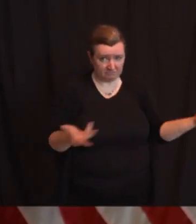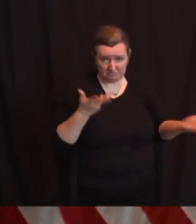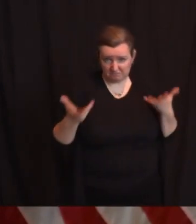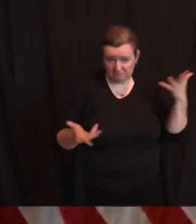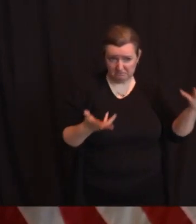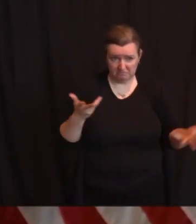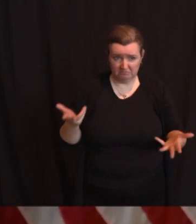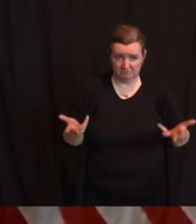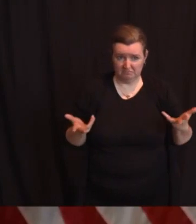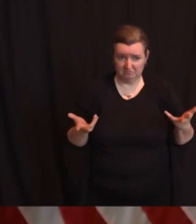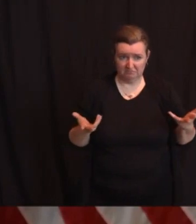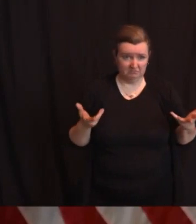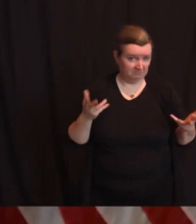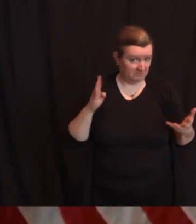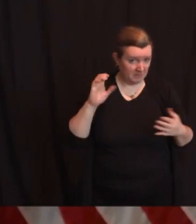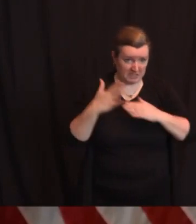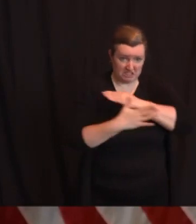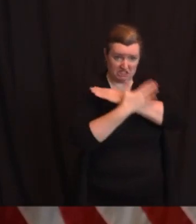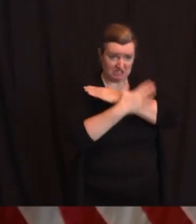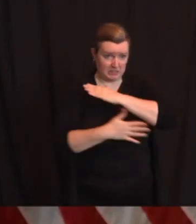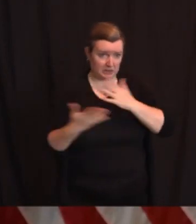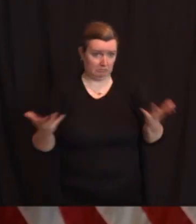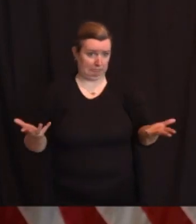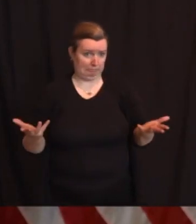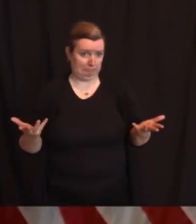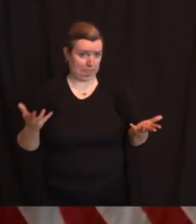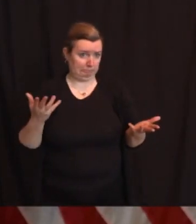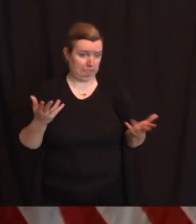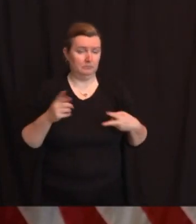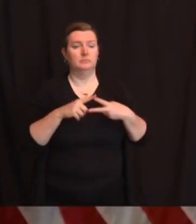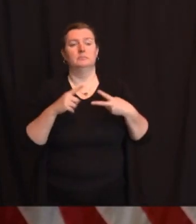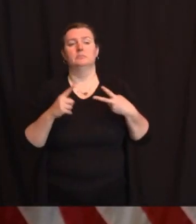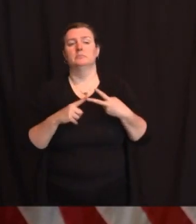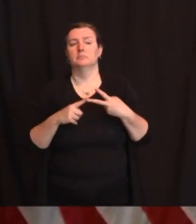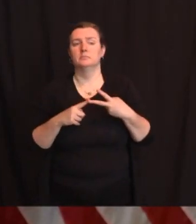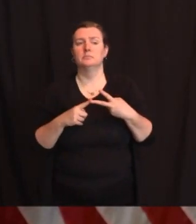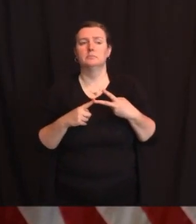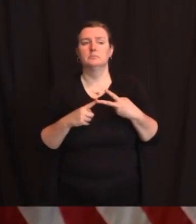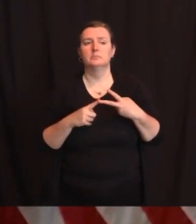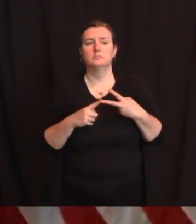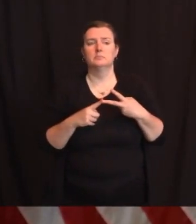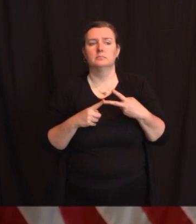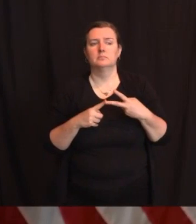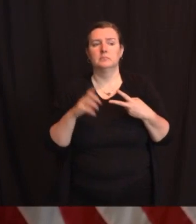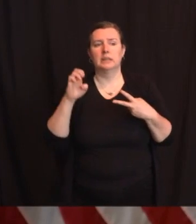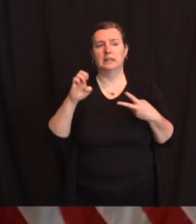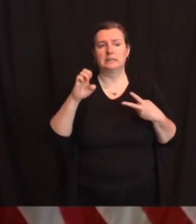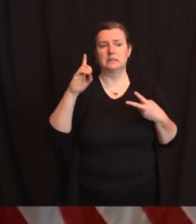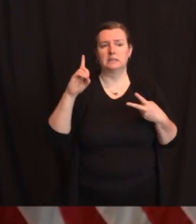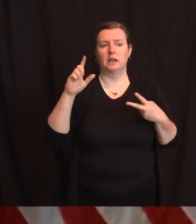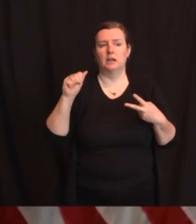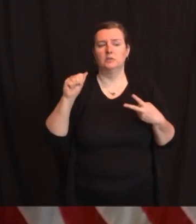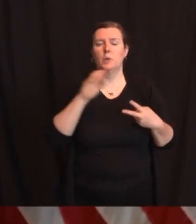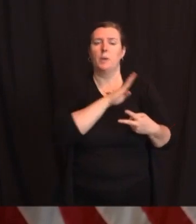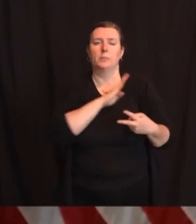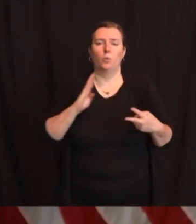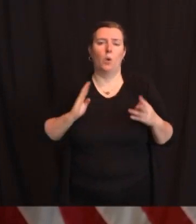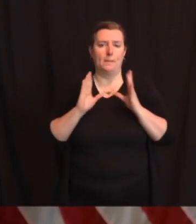beach guidelines. And second, just coming at the heels of the EDA board meeting today, you proposed the 5